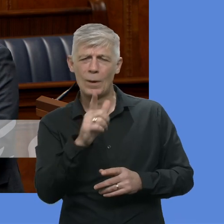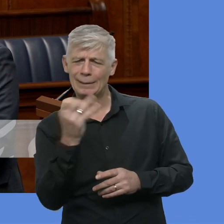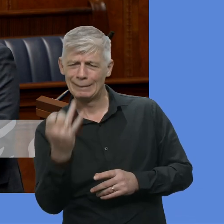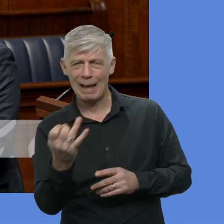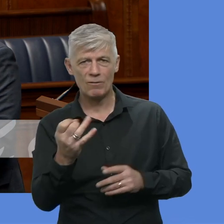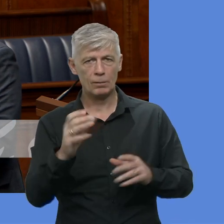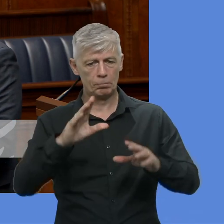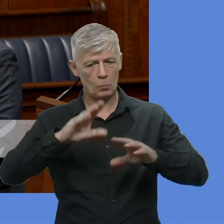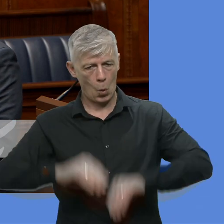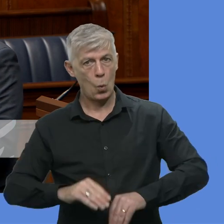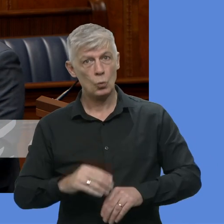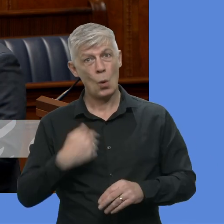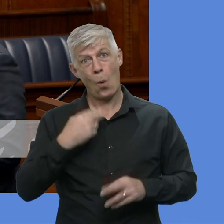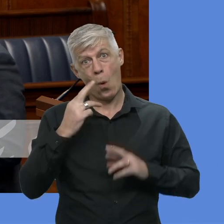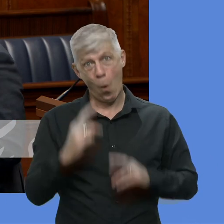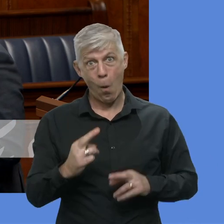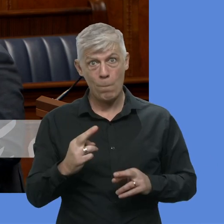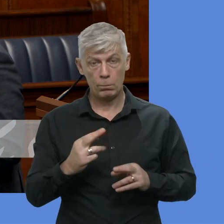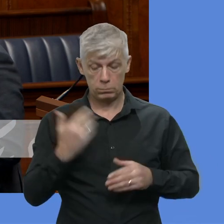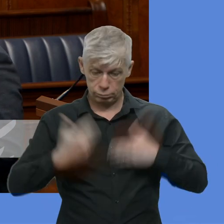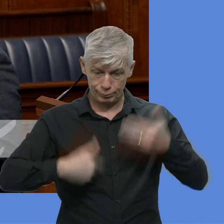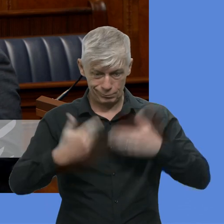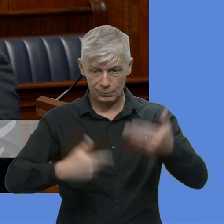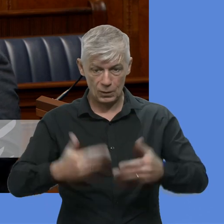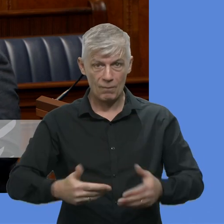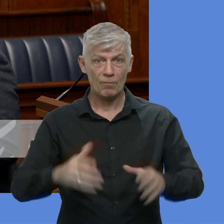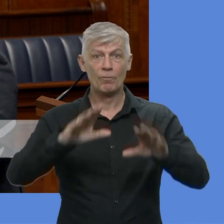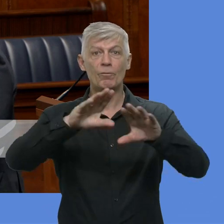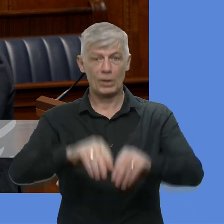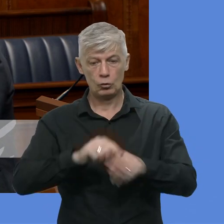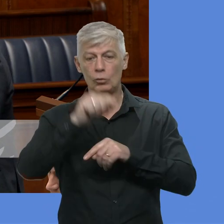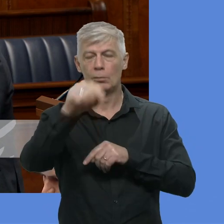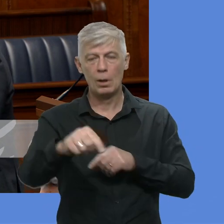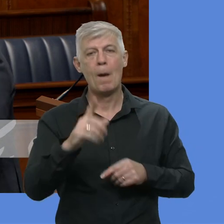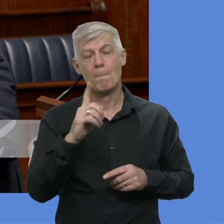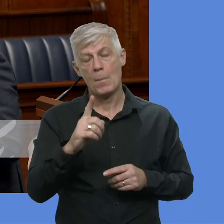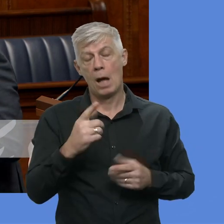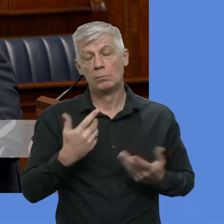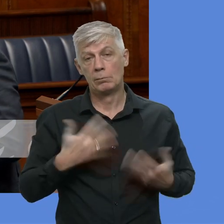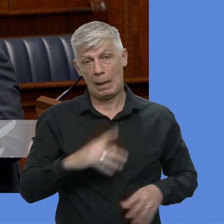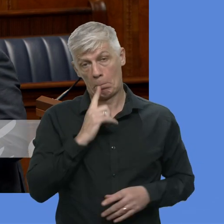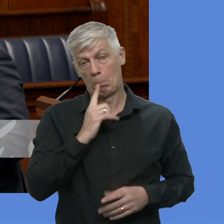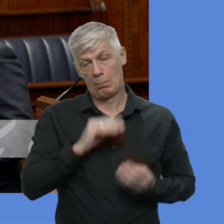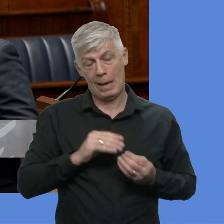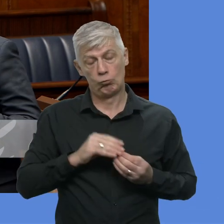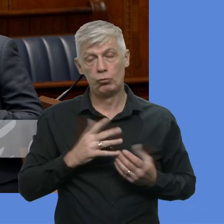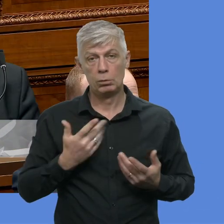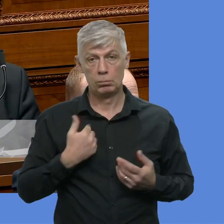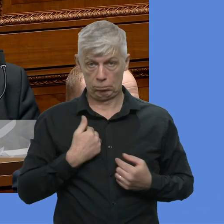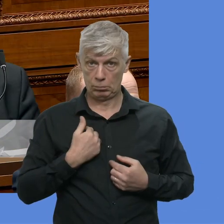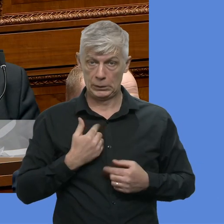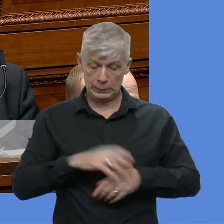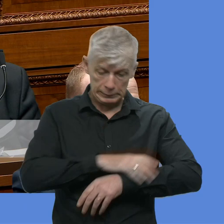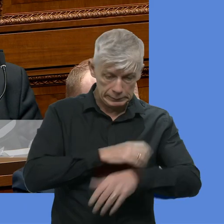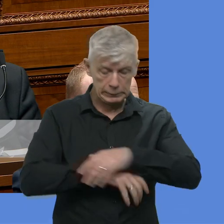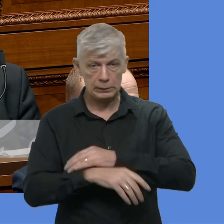that that work can be progressed and finished. But like I said in my answer to Ms. Egan, I will do everything that I can from where the